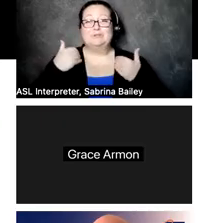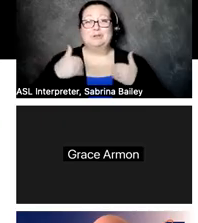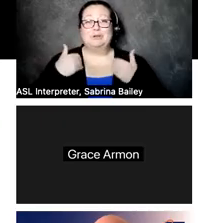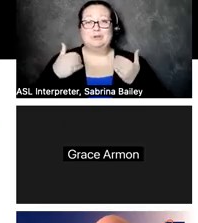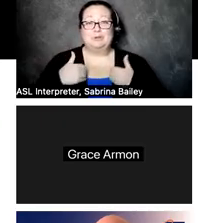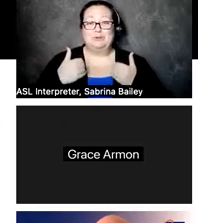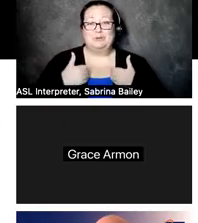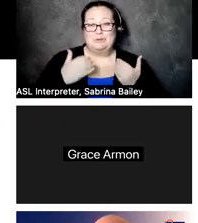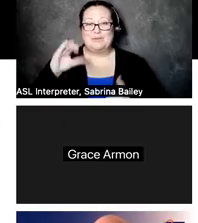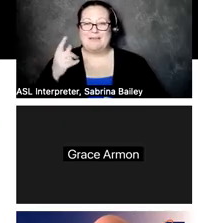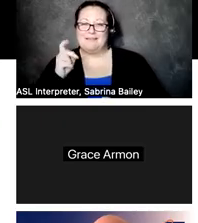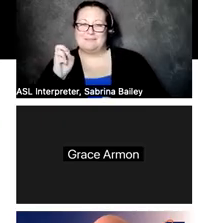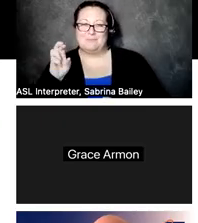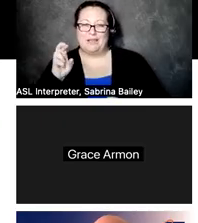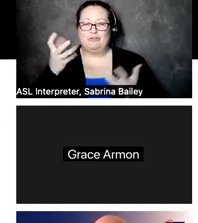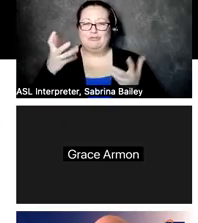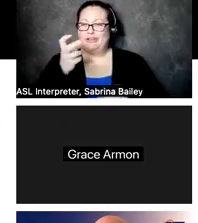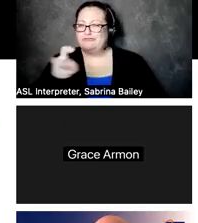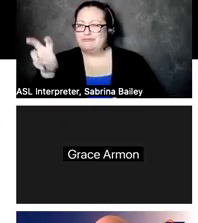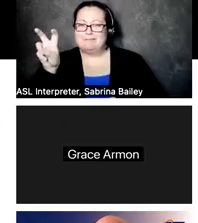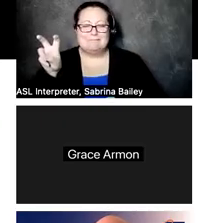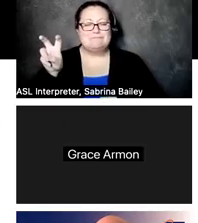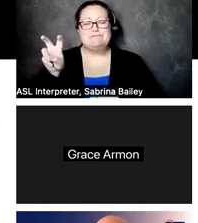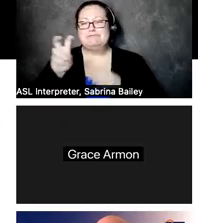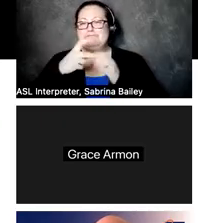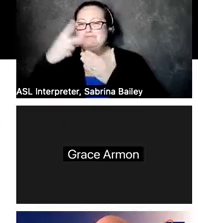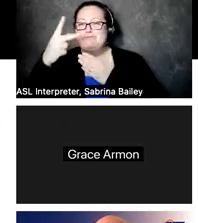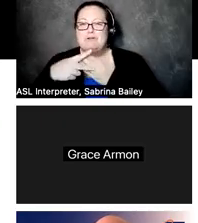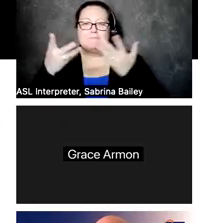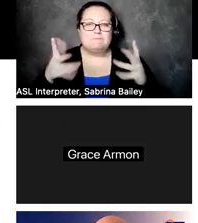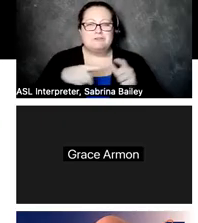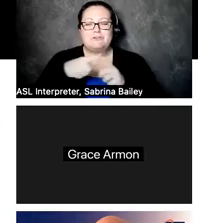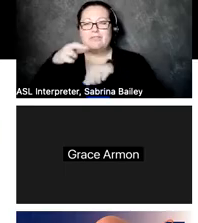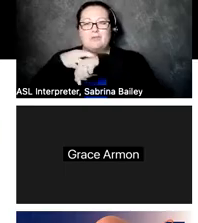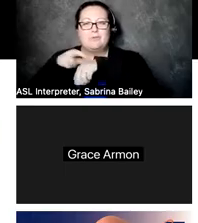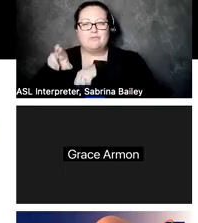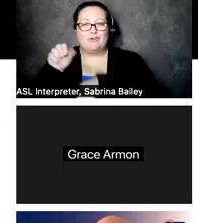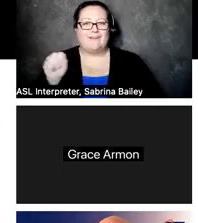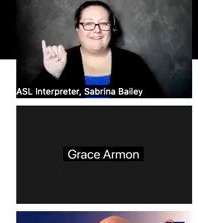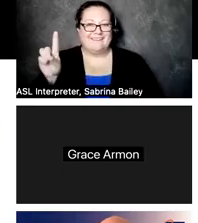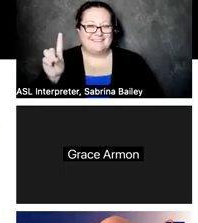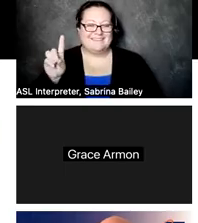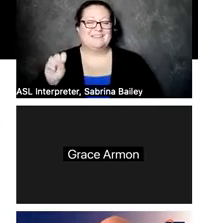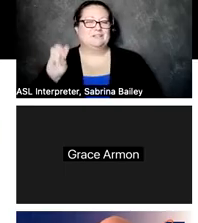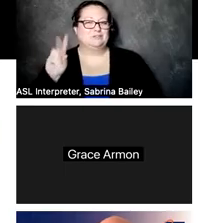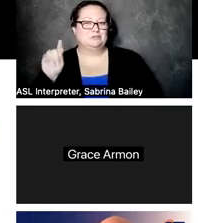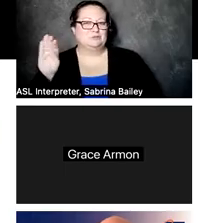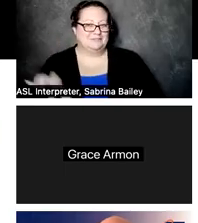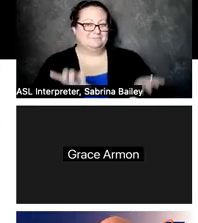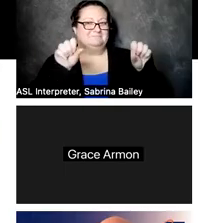So he was coming out of a transition program and then was referred to AID and SWTCIE